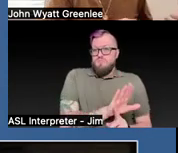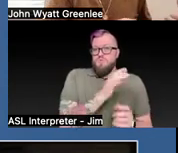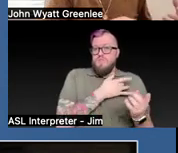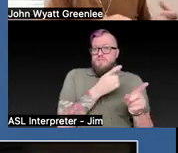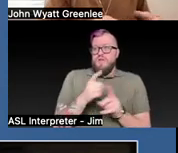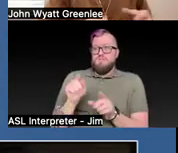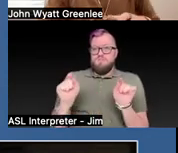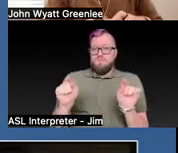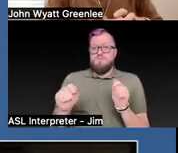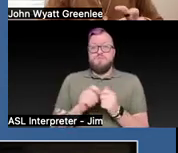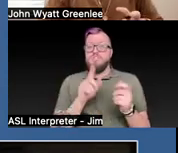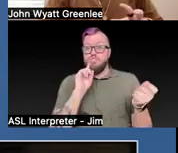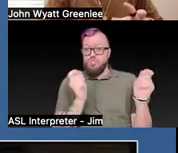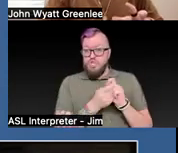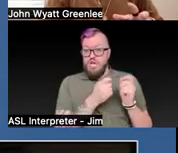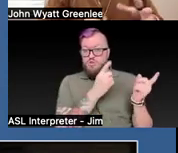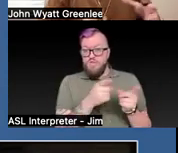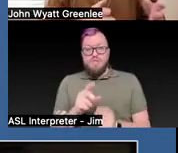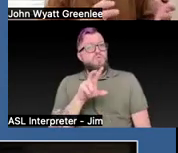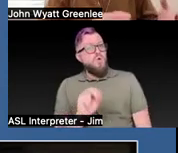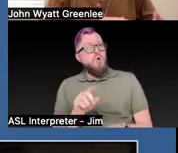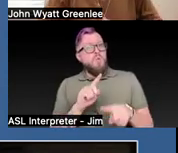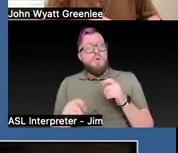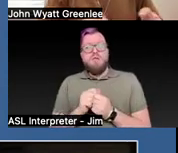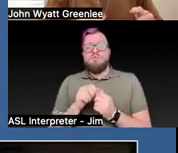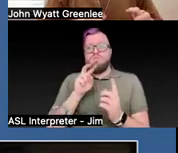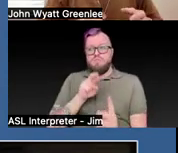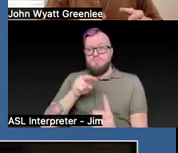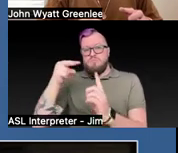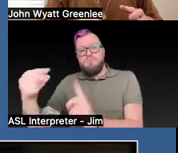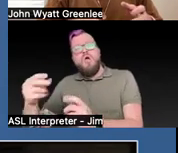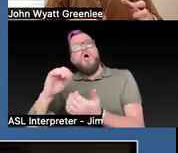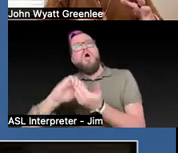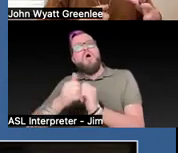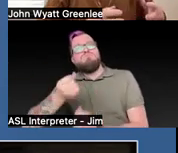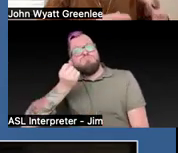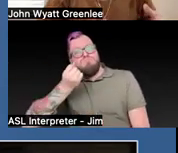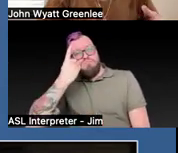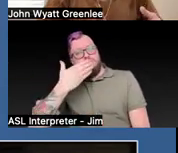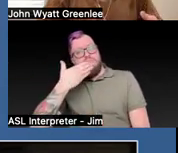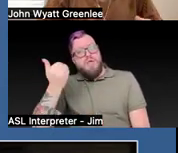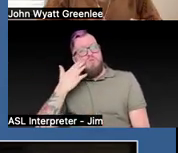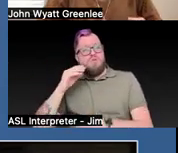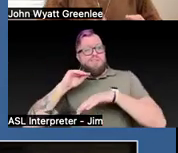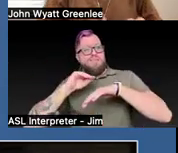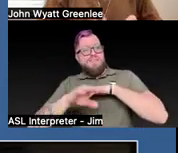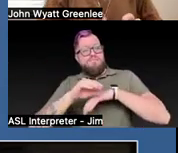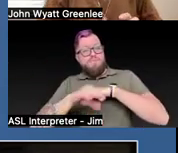change how the events happen, but we can better understand the way that people have perceived them, what sort of influences those events